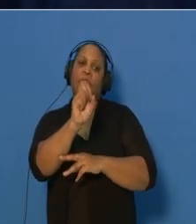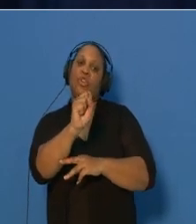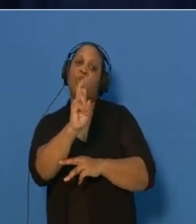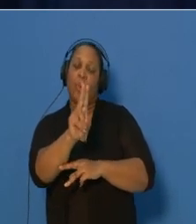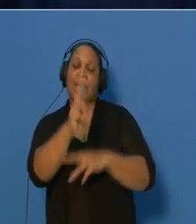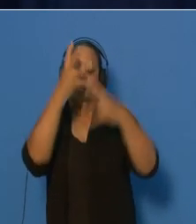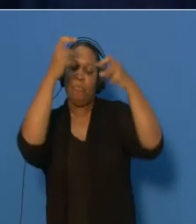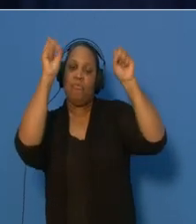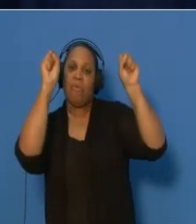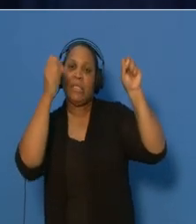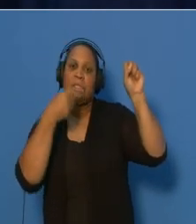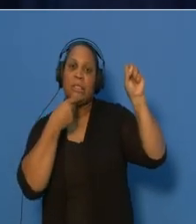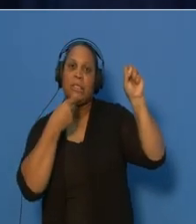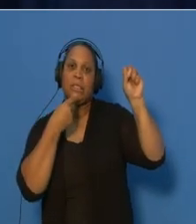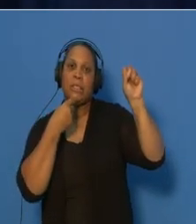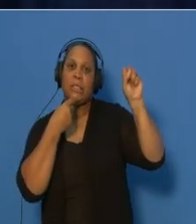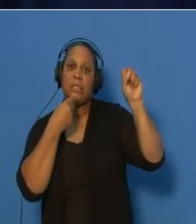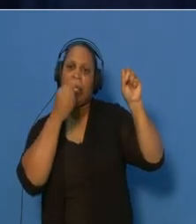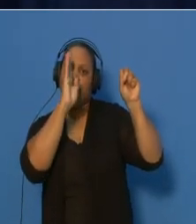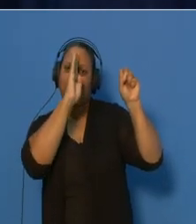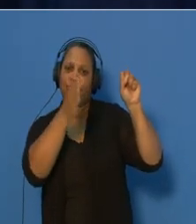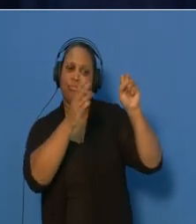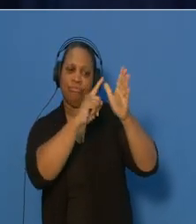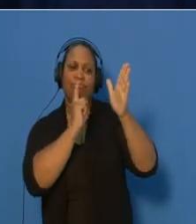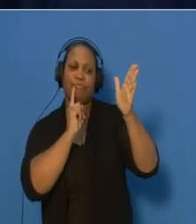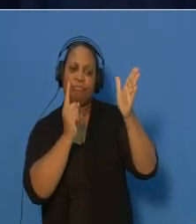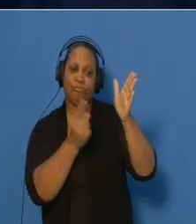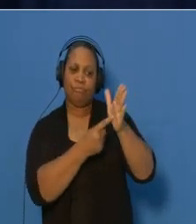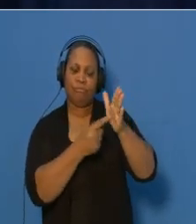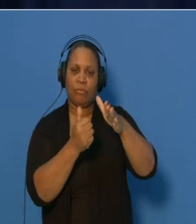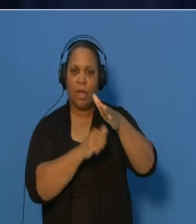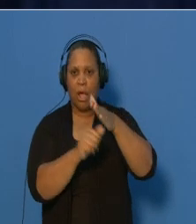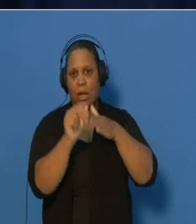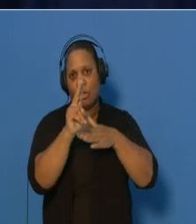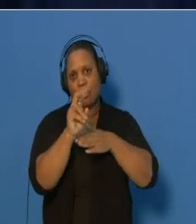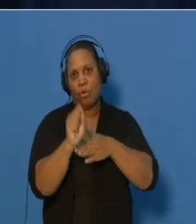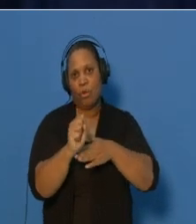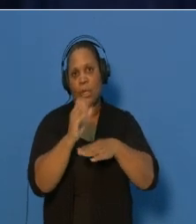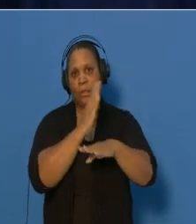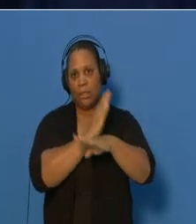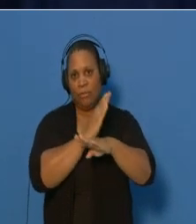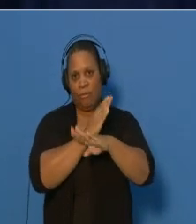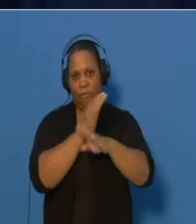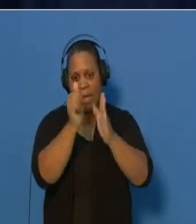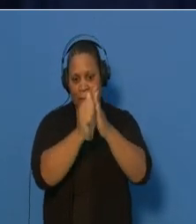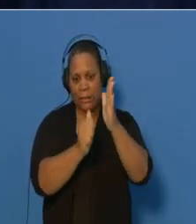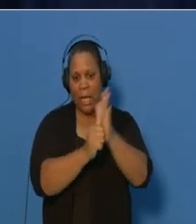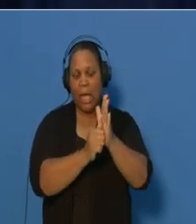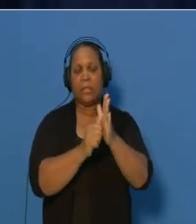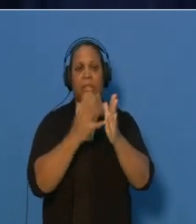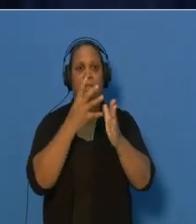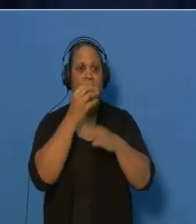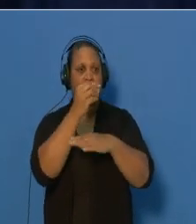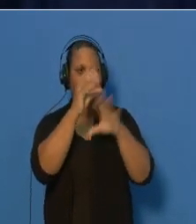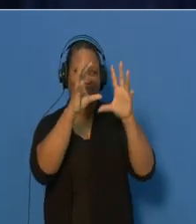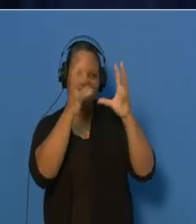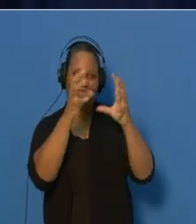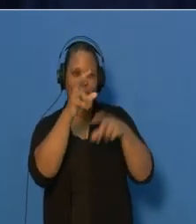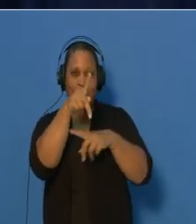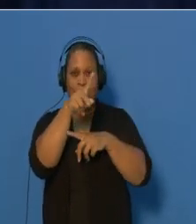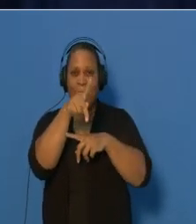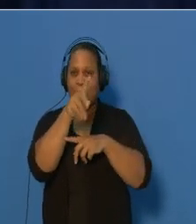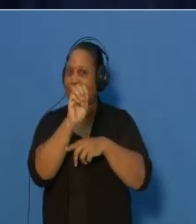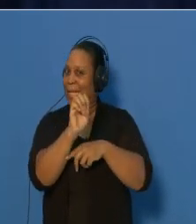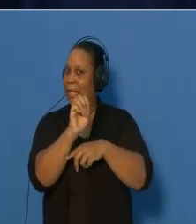has issued a directive under the United States Defense Production Act, and they've classified PPE